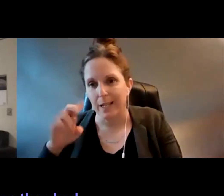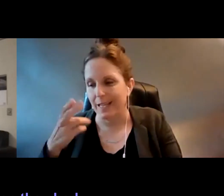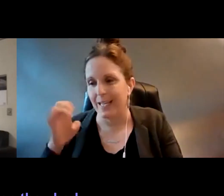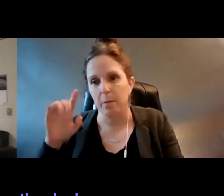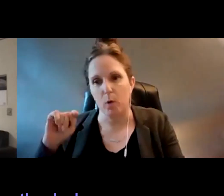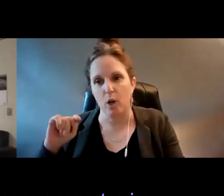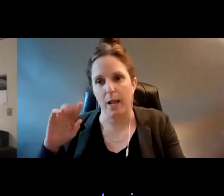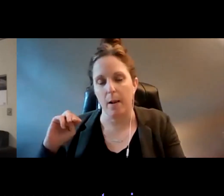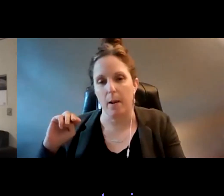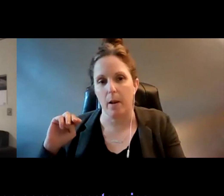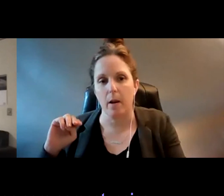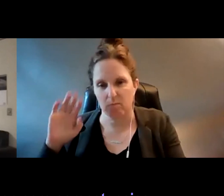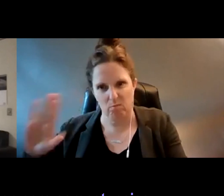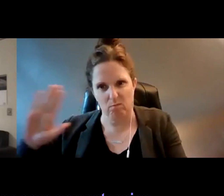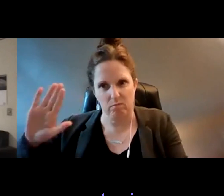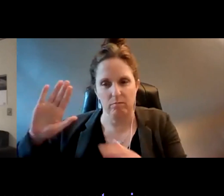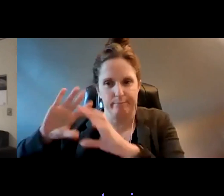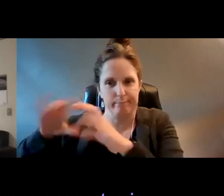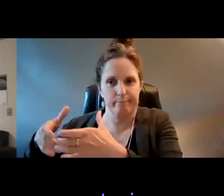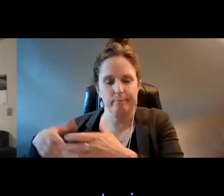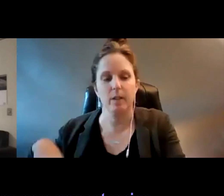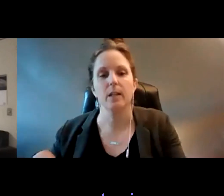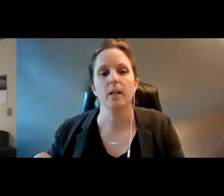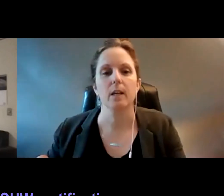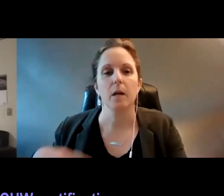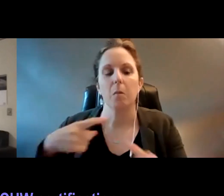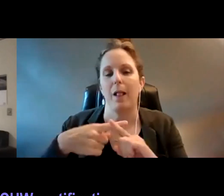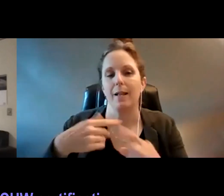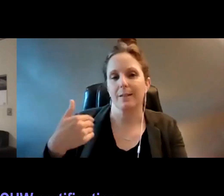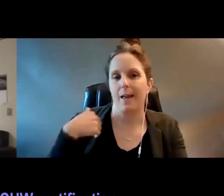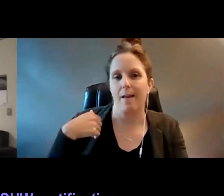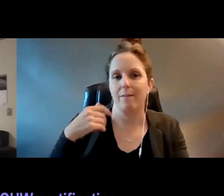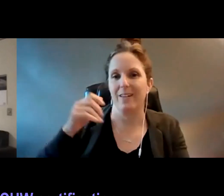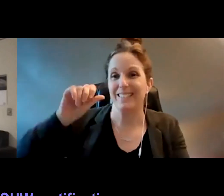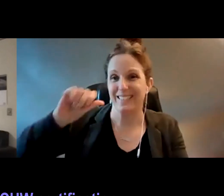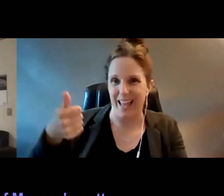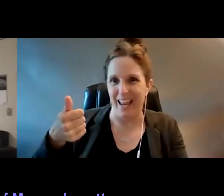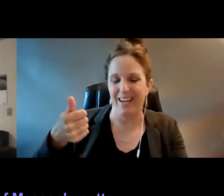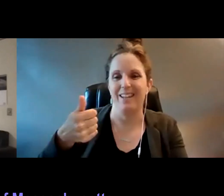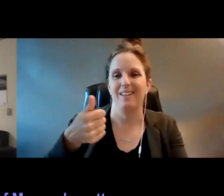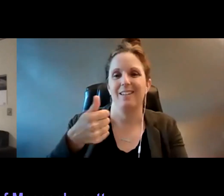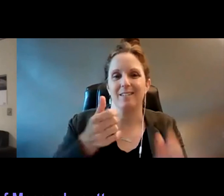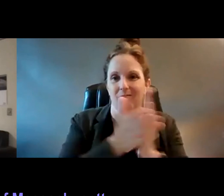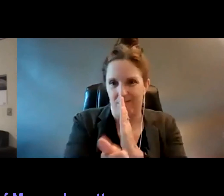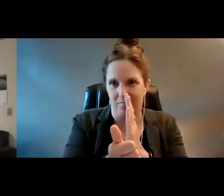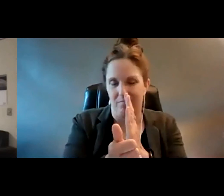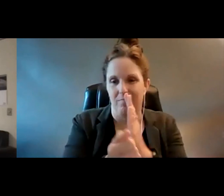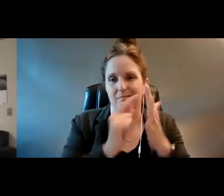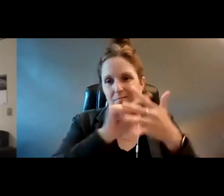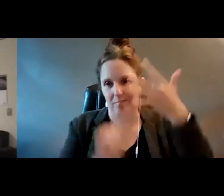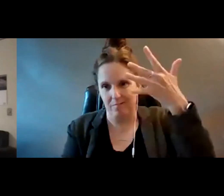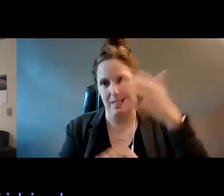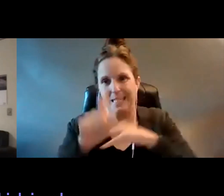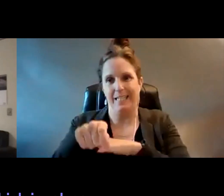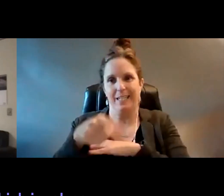on confidentiality, et cetera. They had tobacco treatment specialists through the fabulous program at University of Massachusetts that